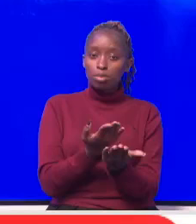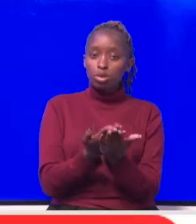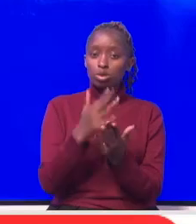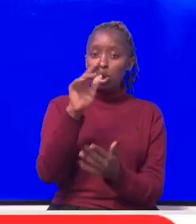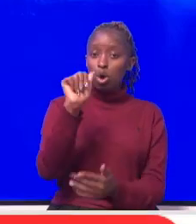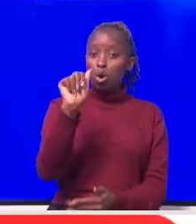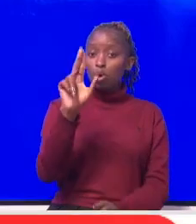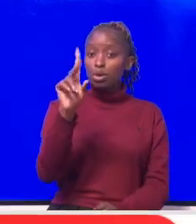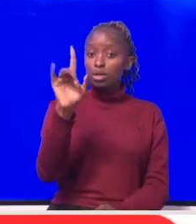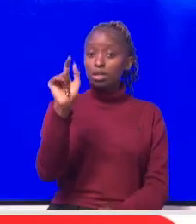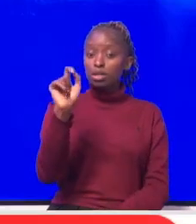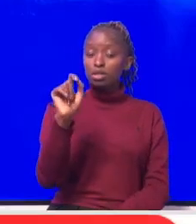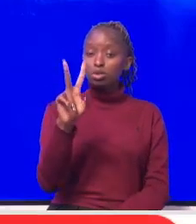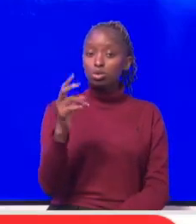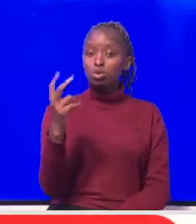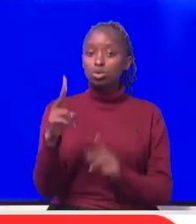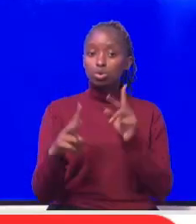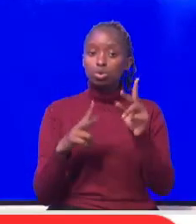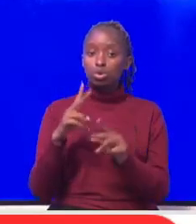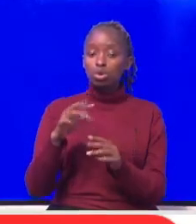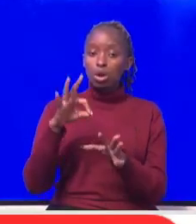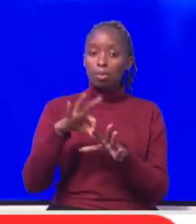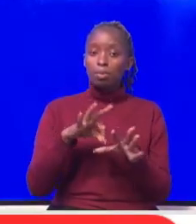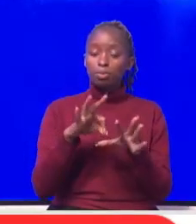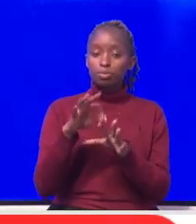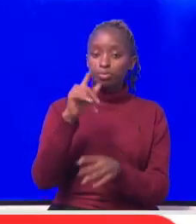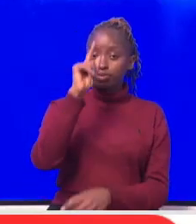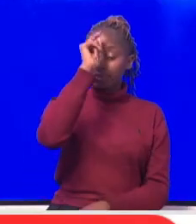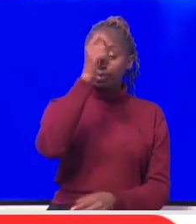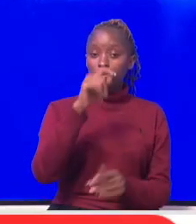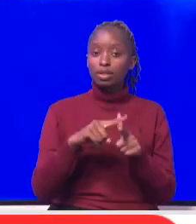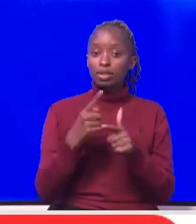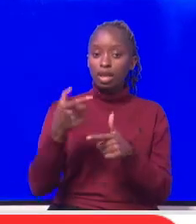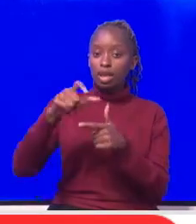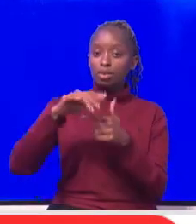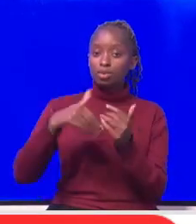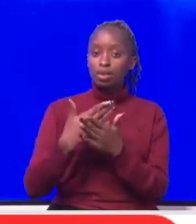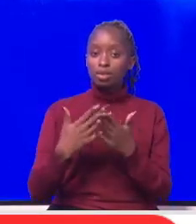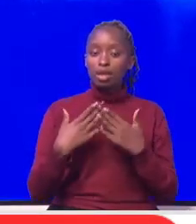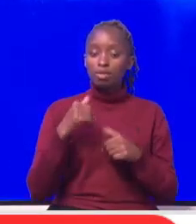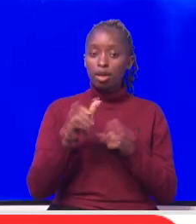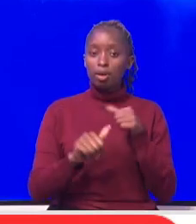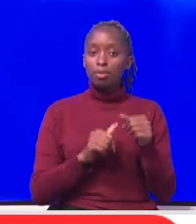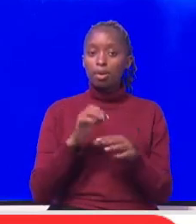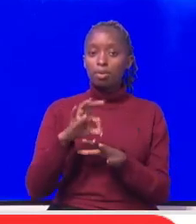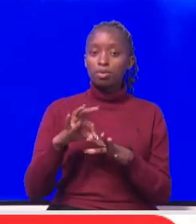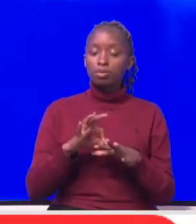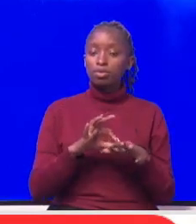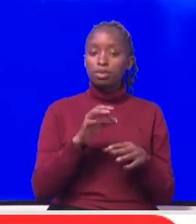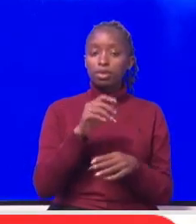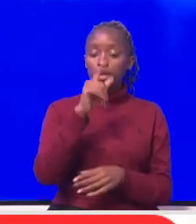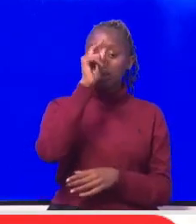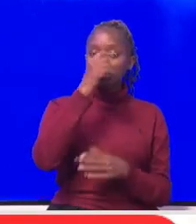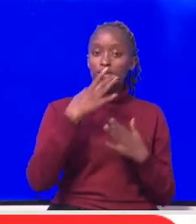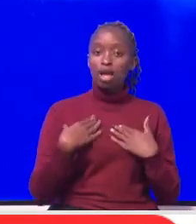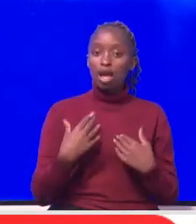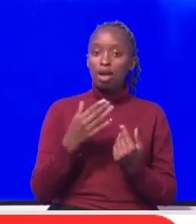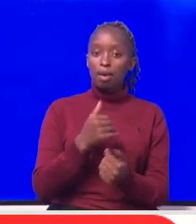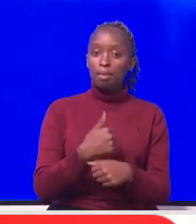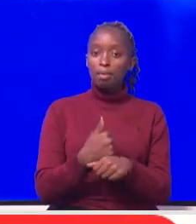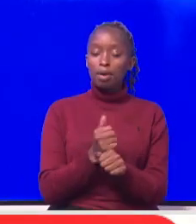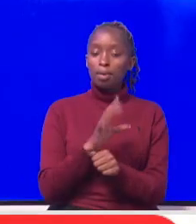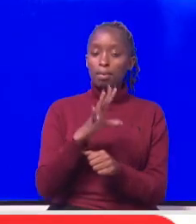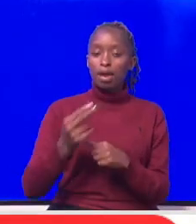the 2022 presidential results, arguing the audit of the presidential election results is a preserve of the Supreme